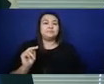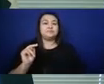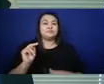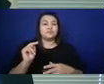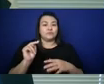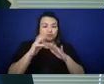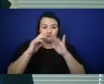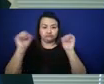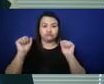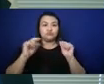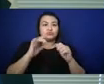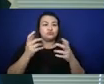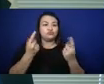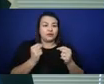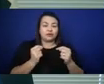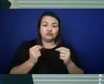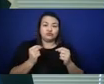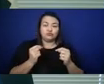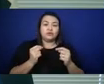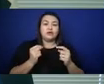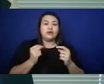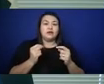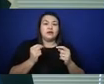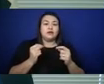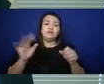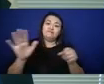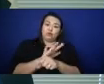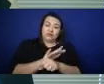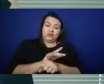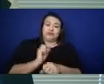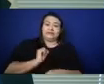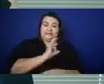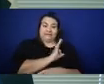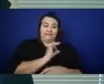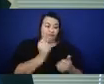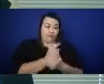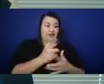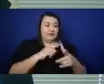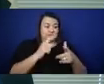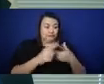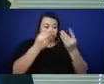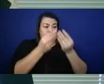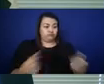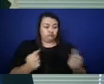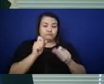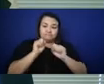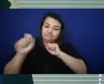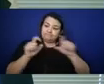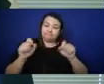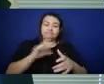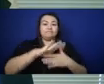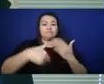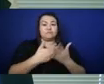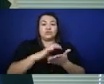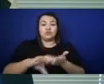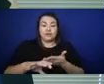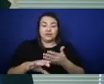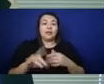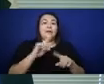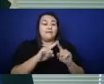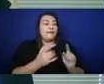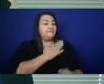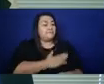administration not fully amp up staffing, and that has hindered a lot of that, but I know that the Biden administration is